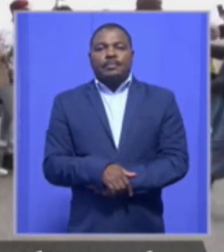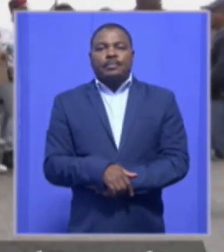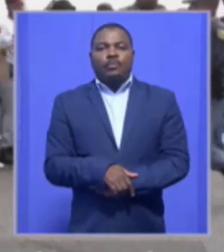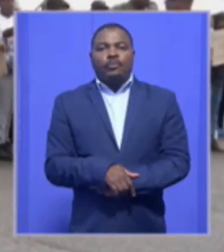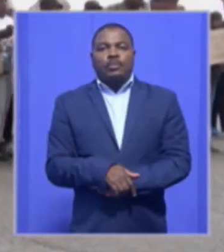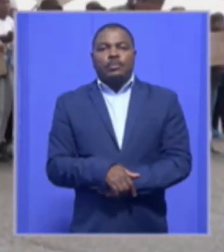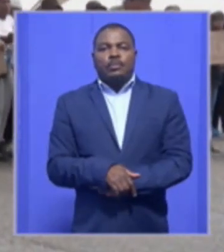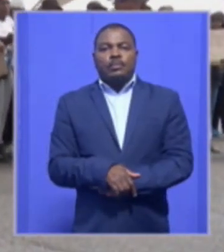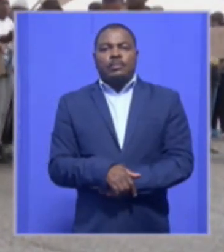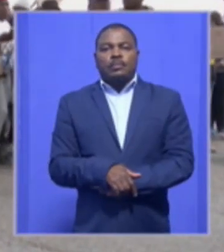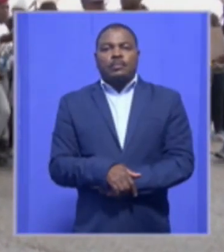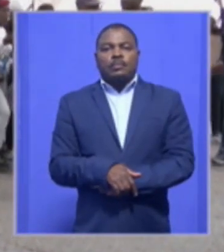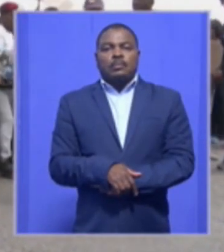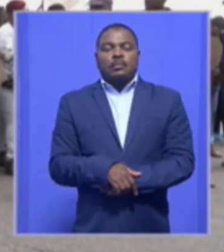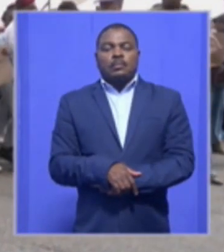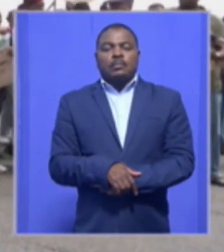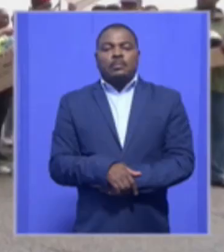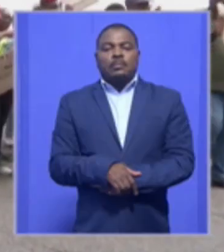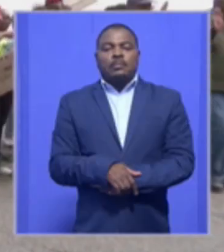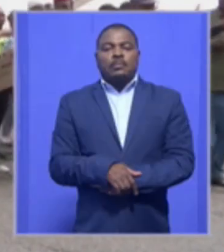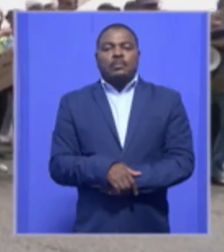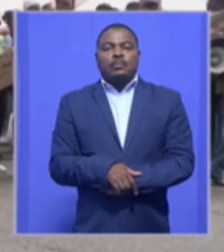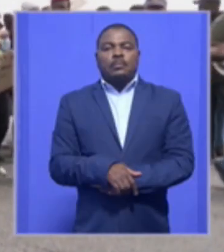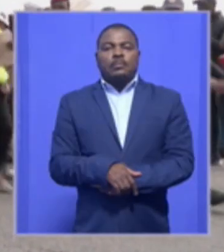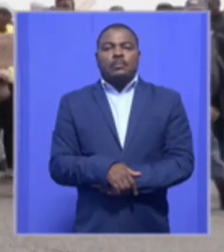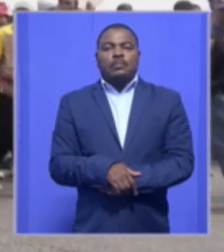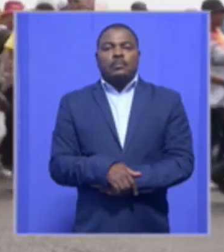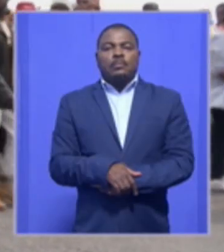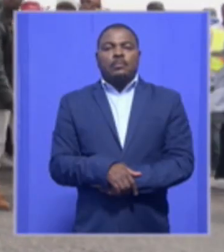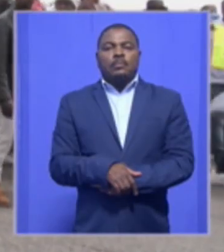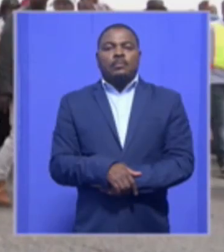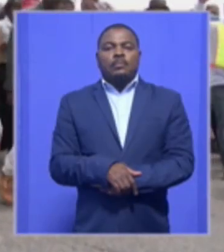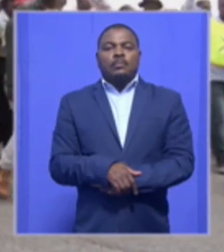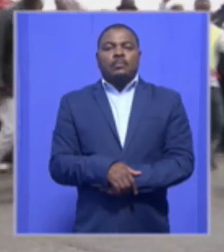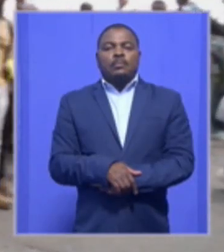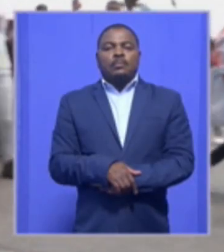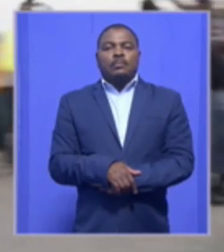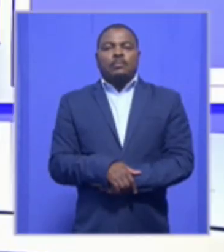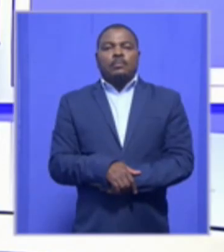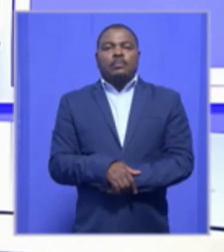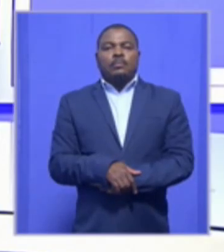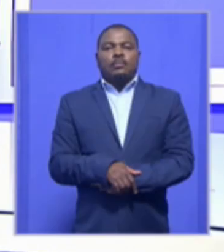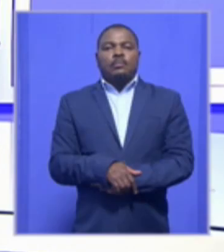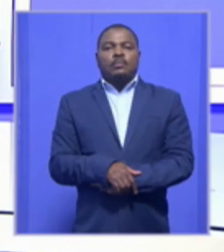Sentle Englehihi, SABC News, Tlhatlhaganyane.